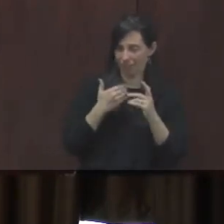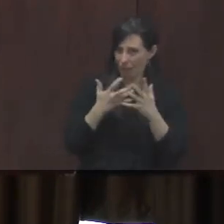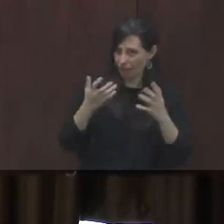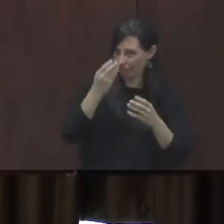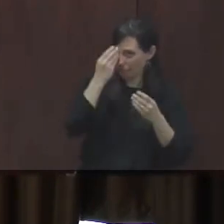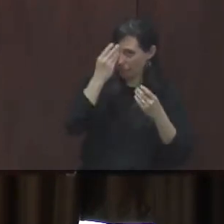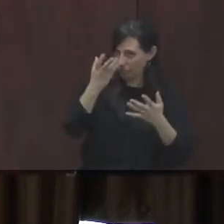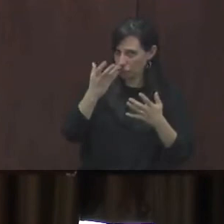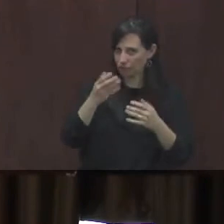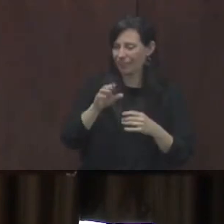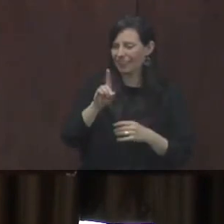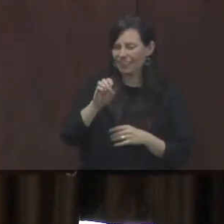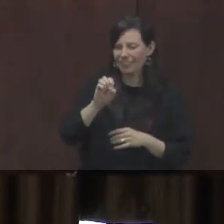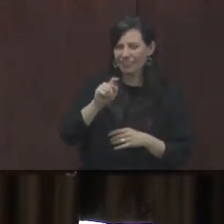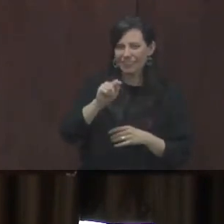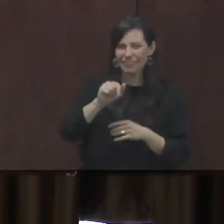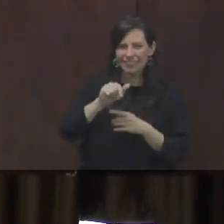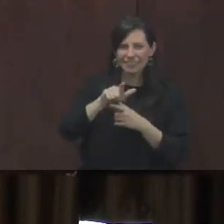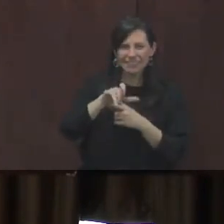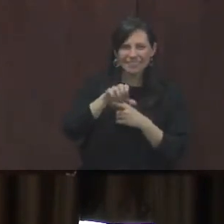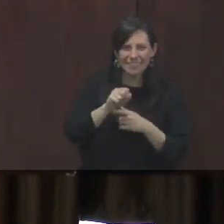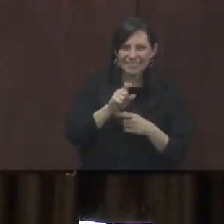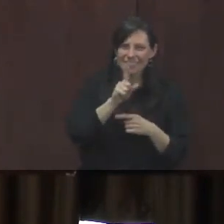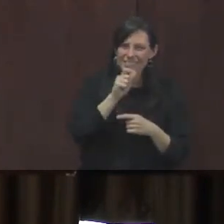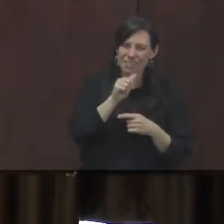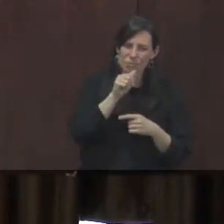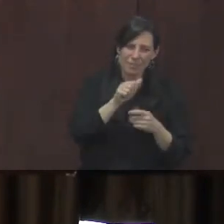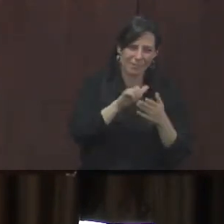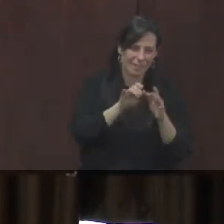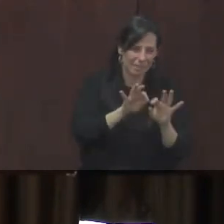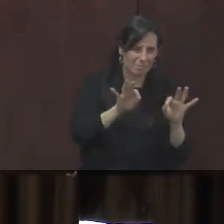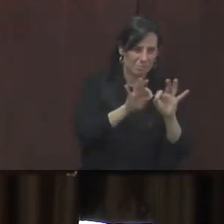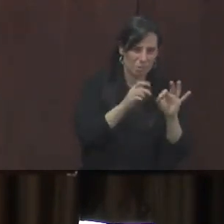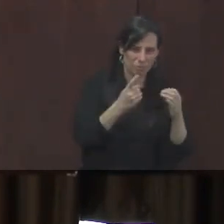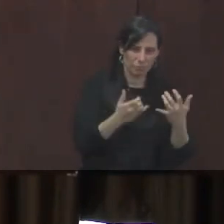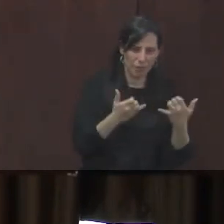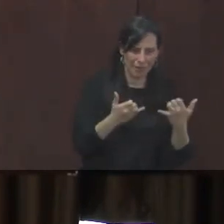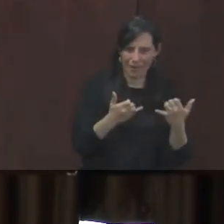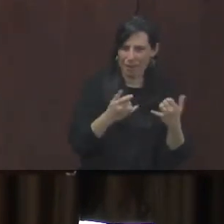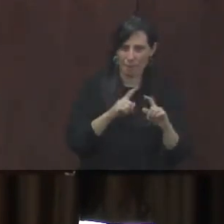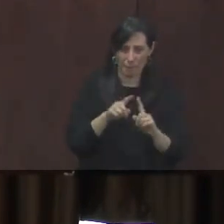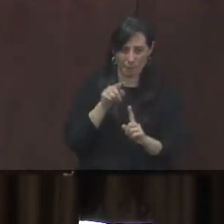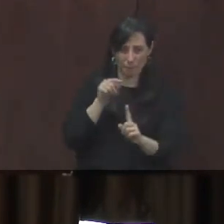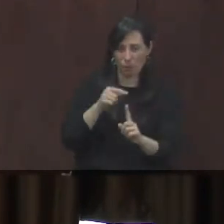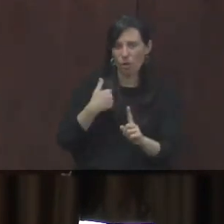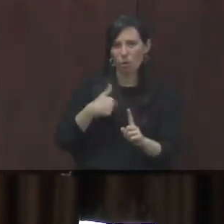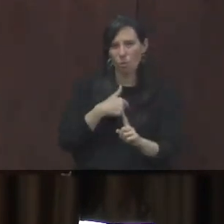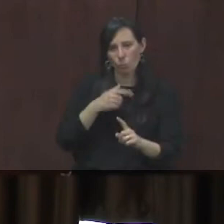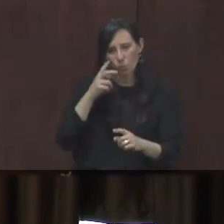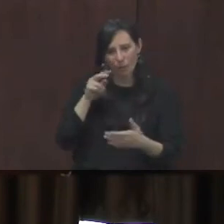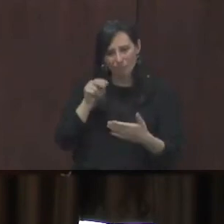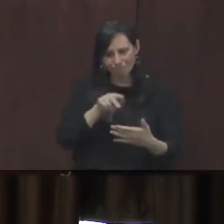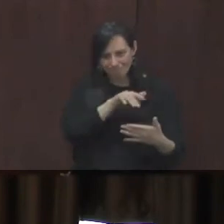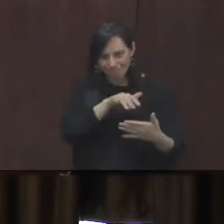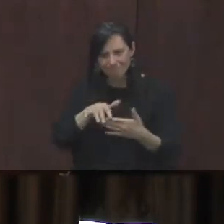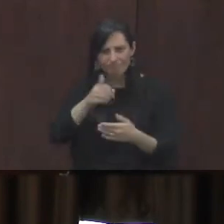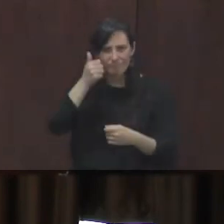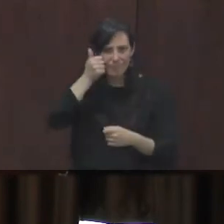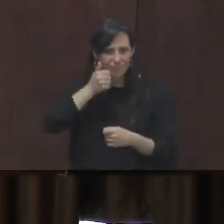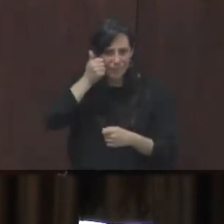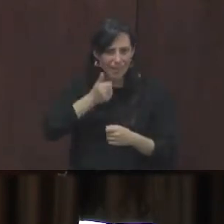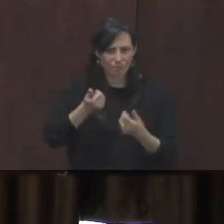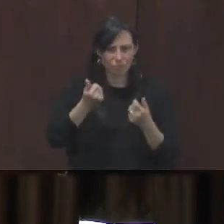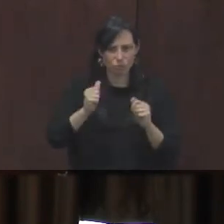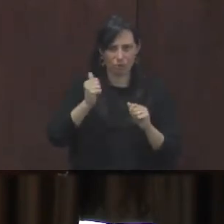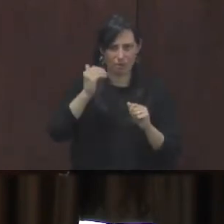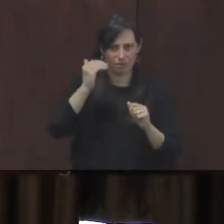think the details matter for the purpose of this conversation, except to say that we look at this every day trying to determine how our capacity needs are being